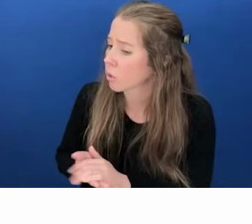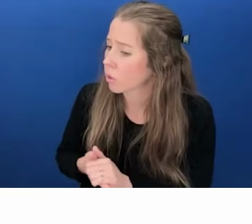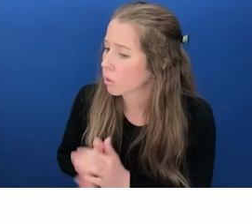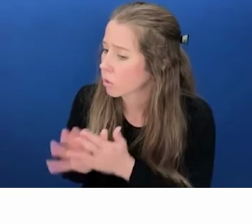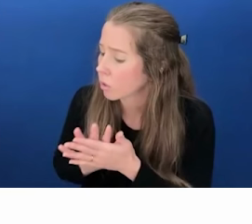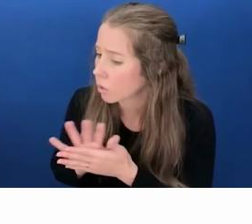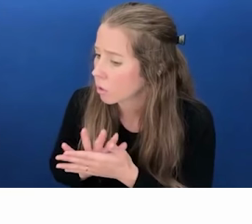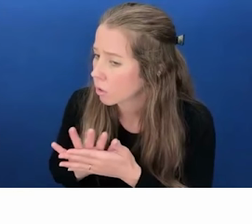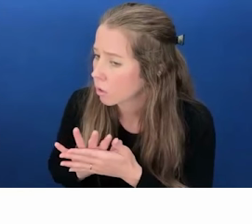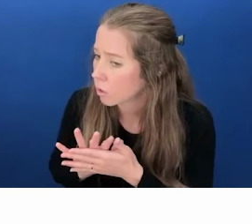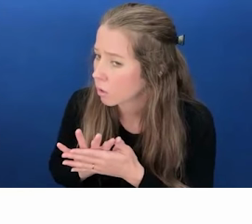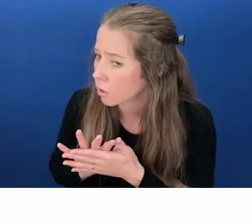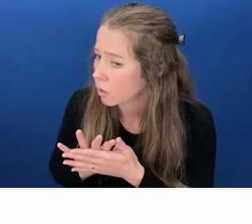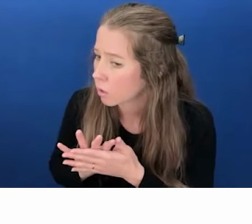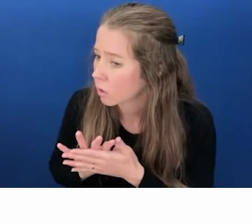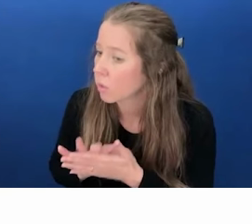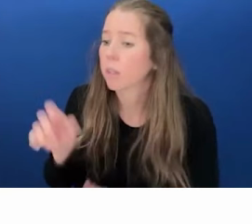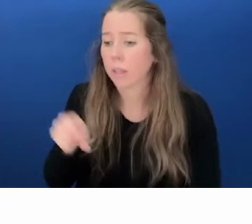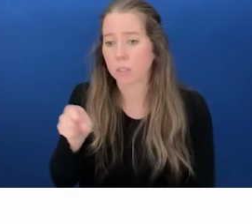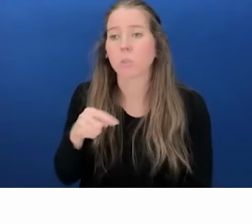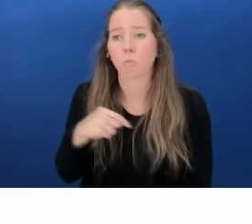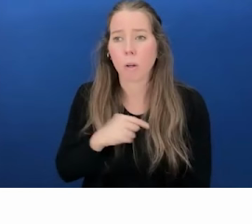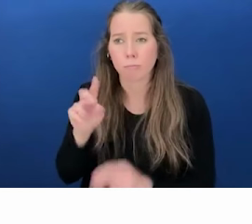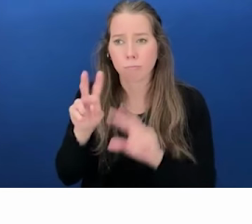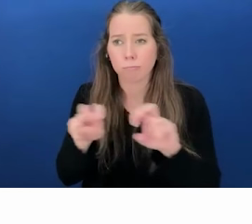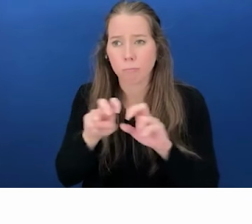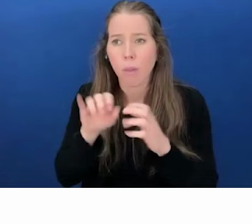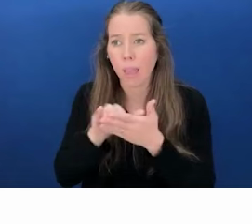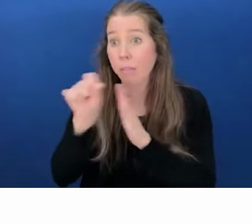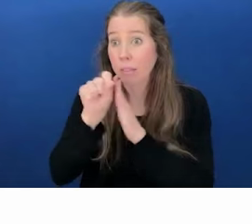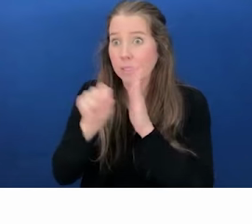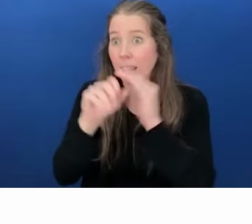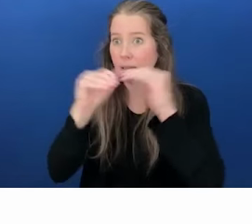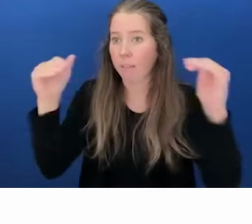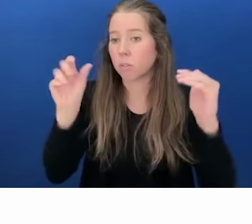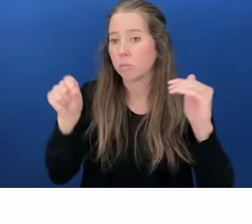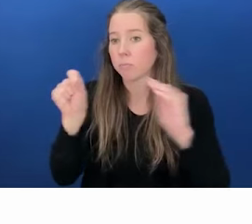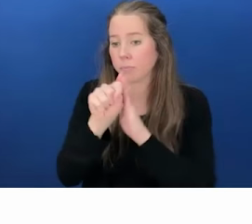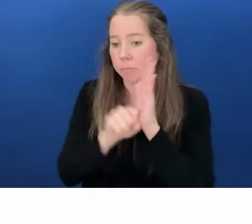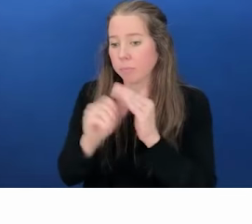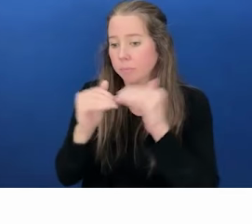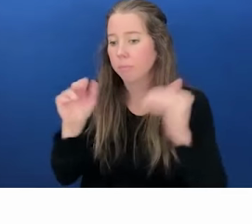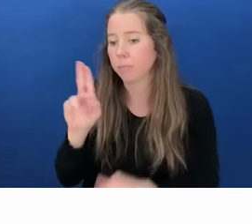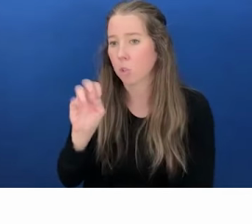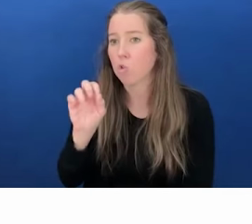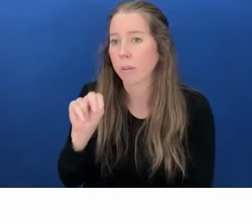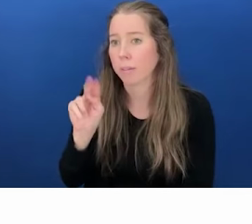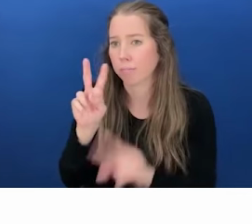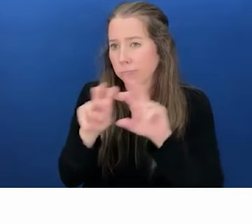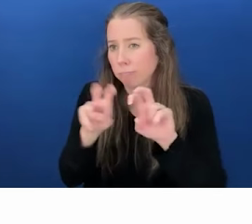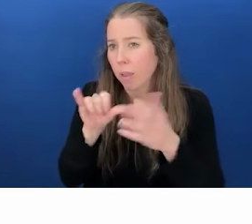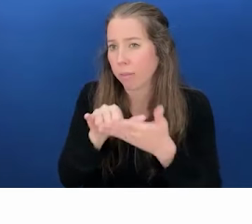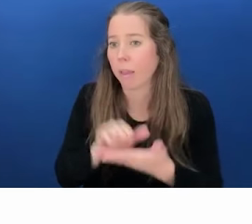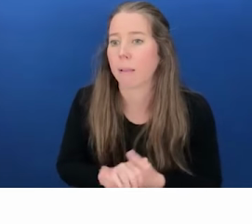that CGT? Yeah, we're looking at that at the state level. Yeah, so the state level unions are looking at that. That requires